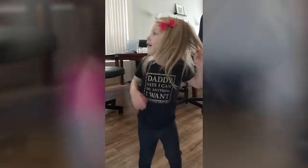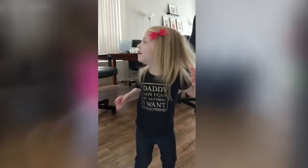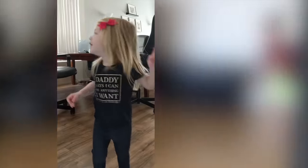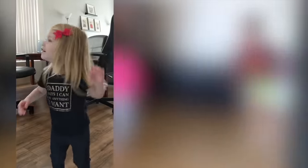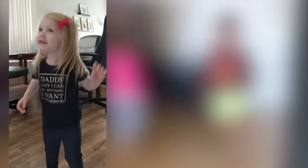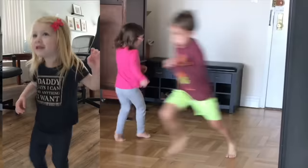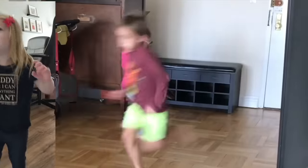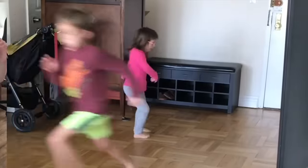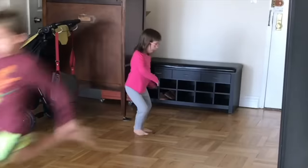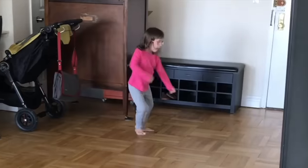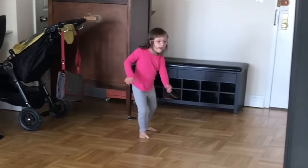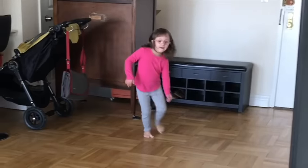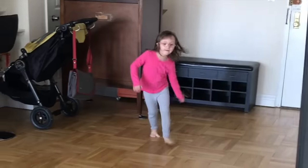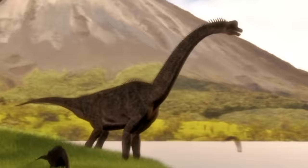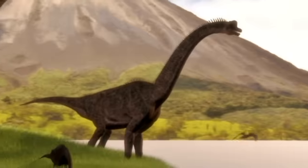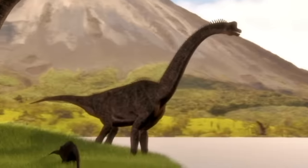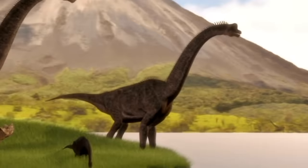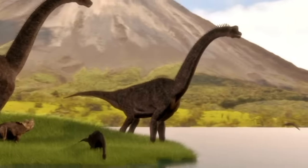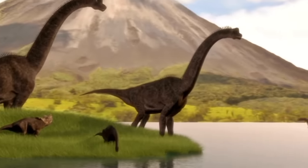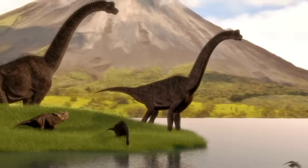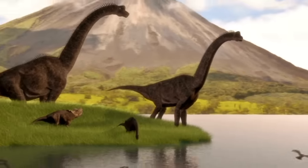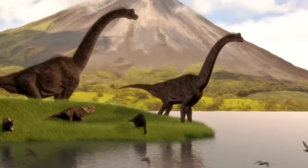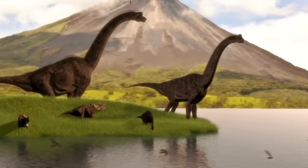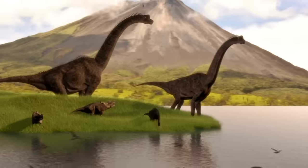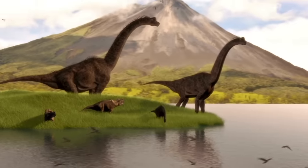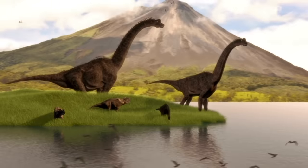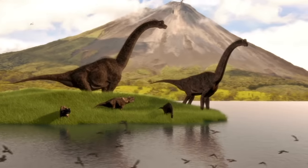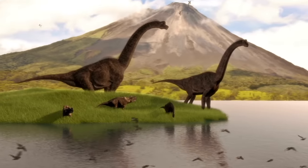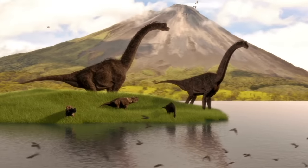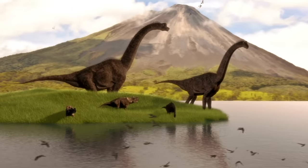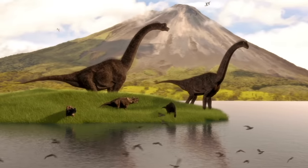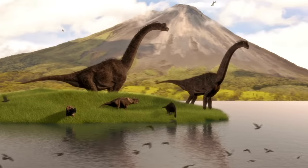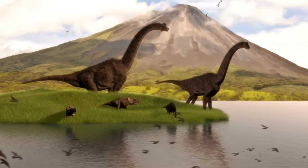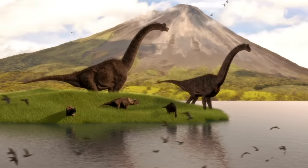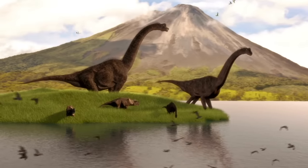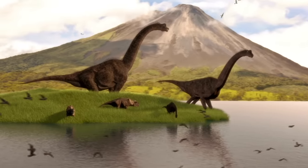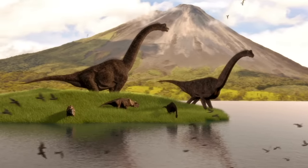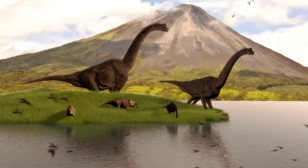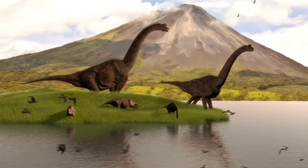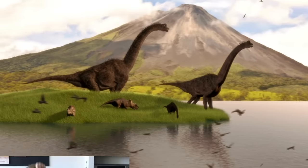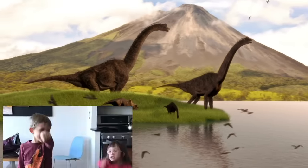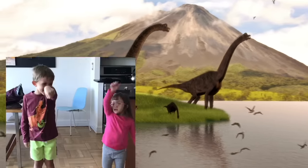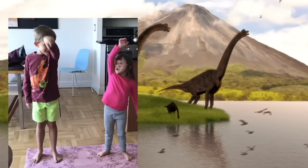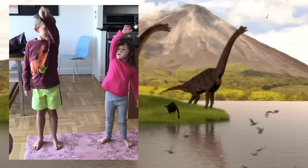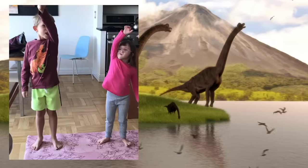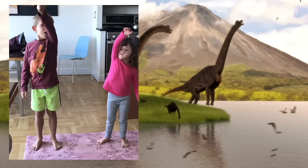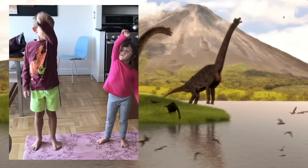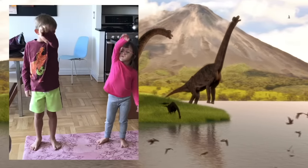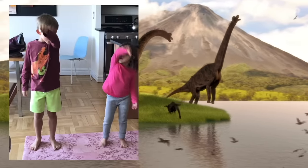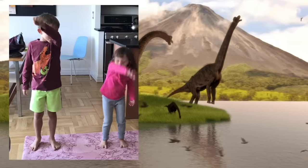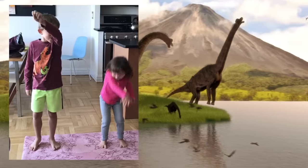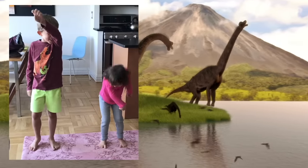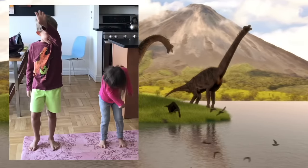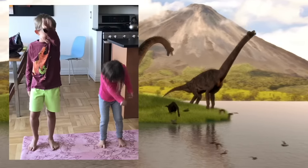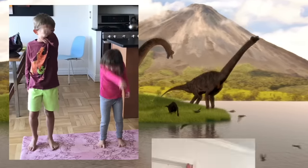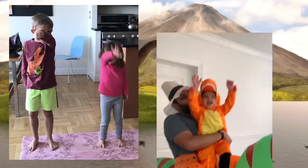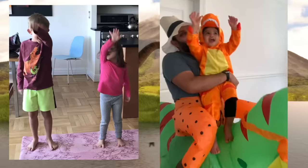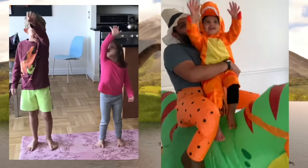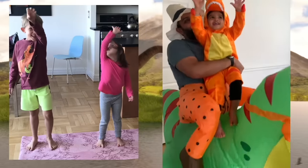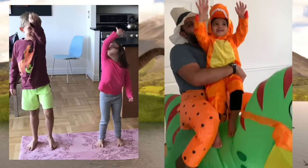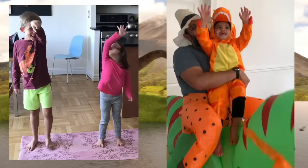charging around at super speeds. Now pretend you're the biggest dino and reach up way